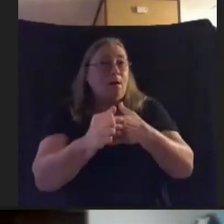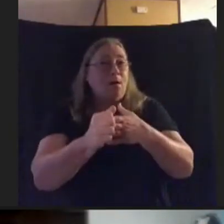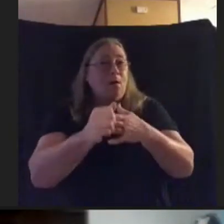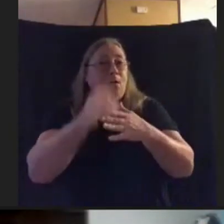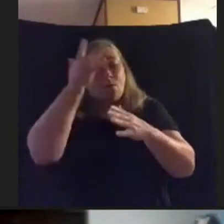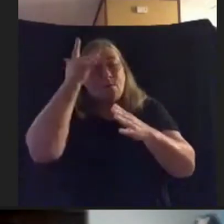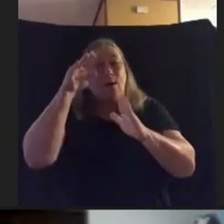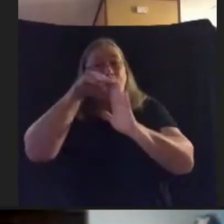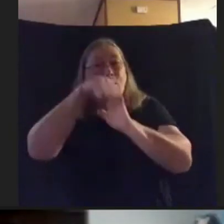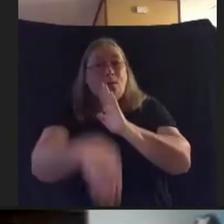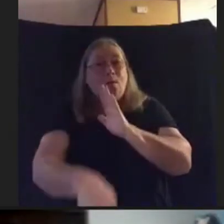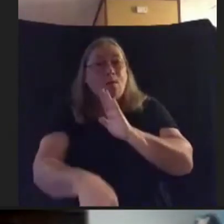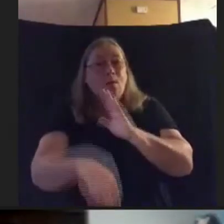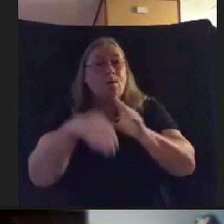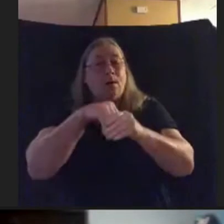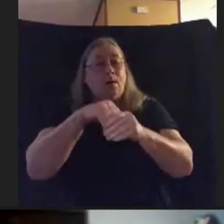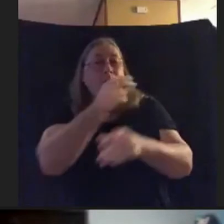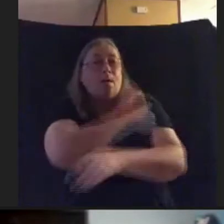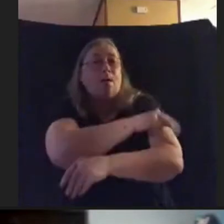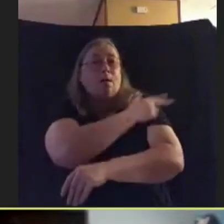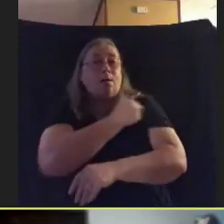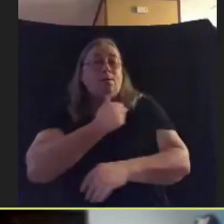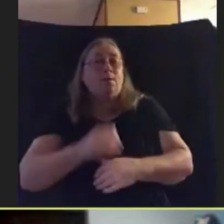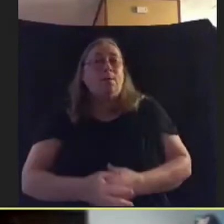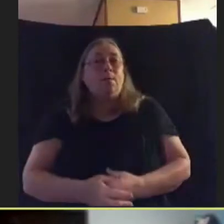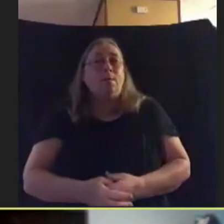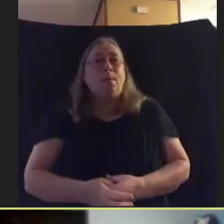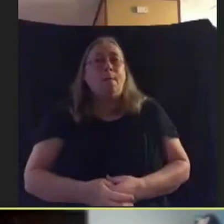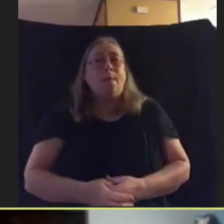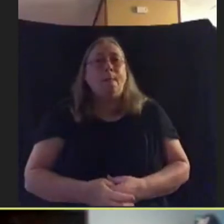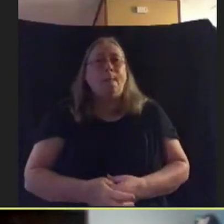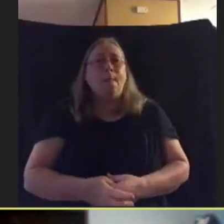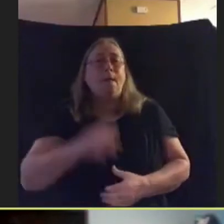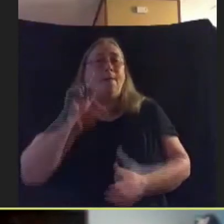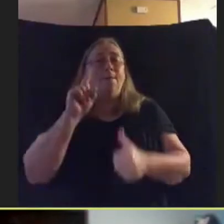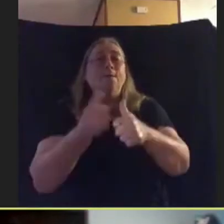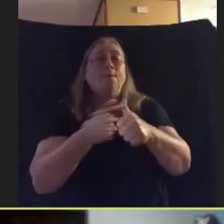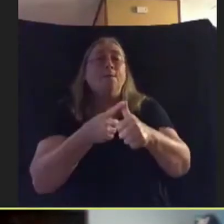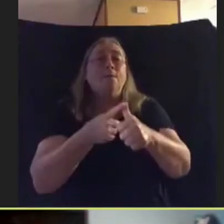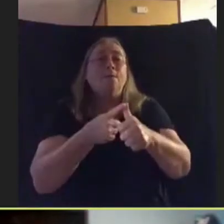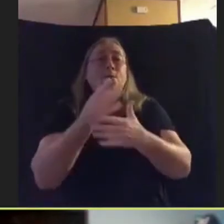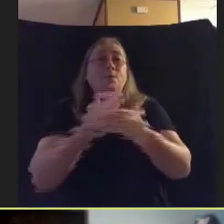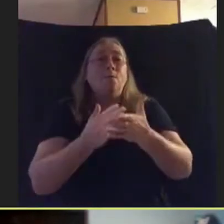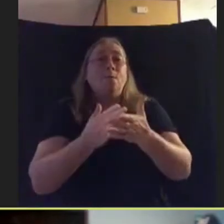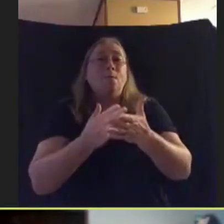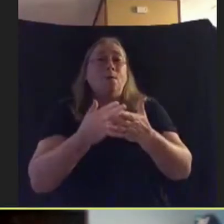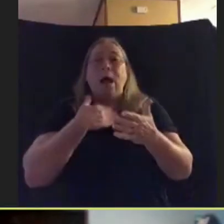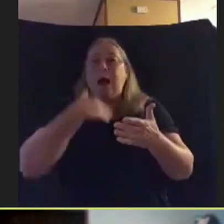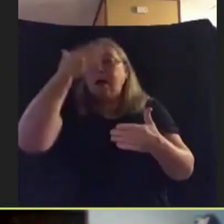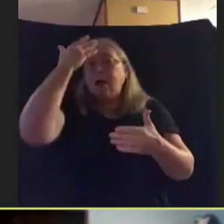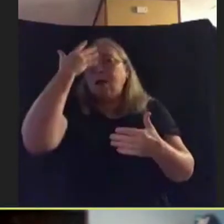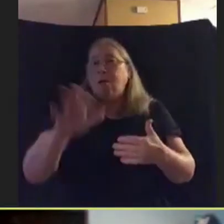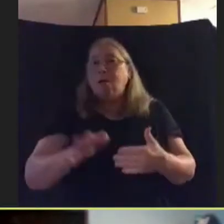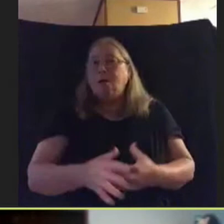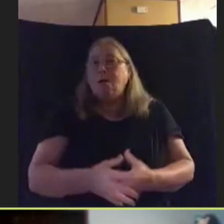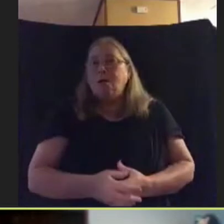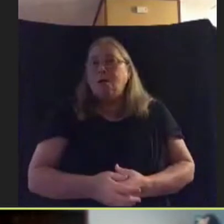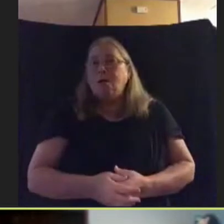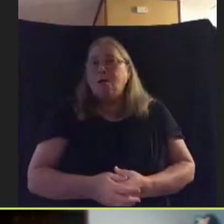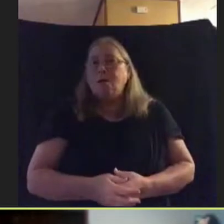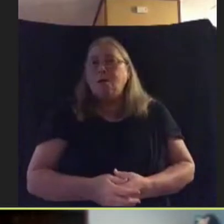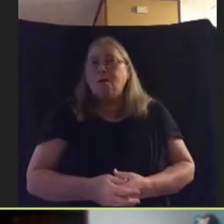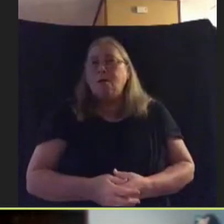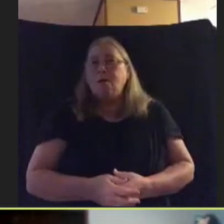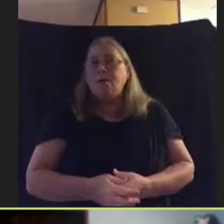COVID hospitalizations? well, the first one is I don't know that we can say that it's going to be